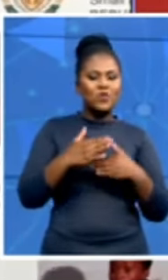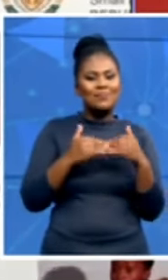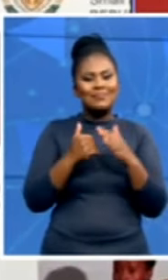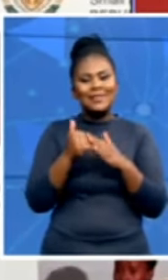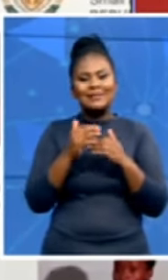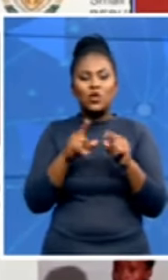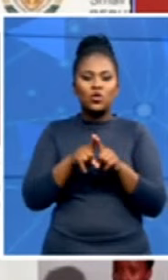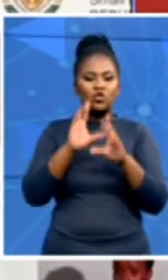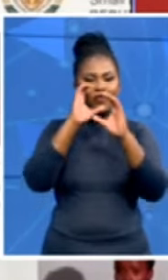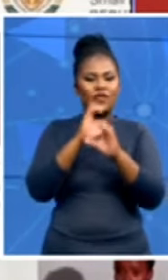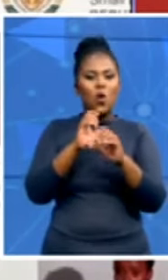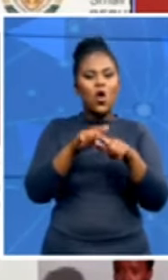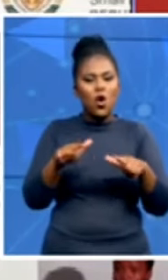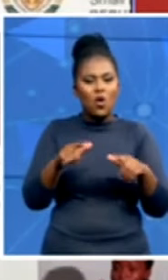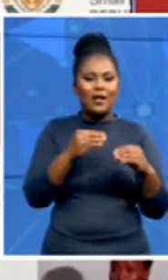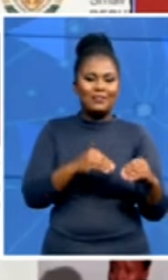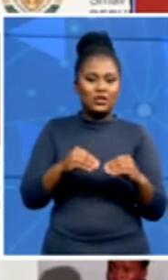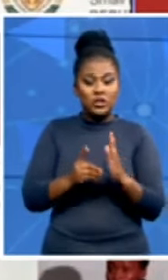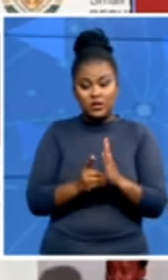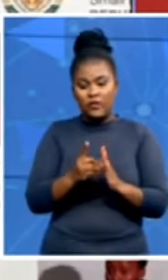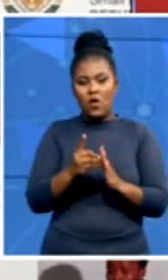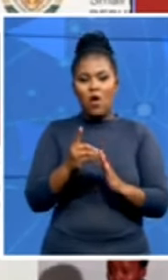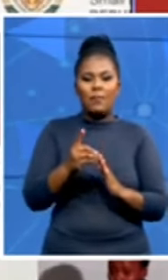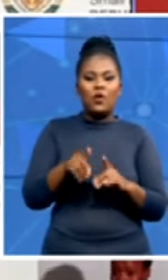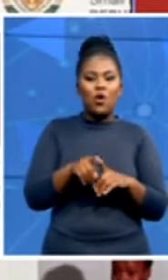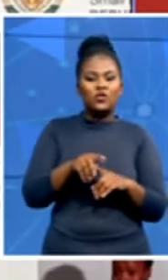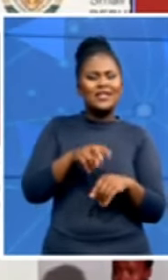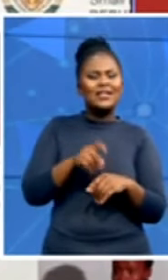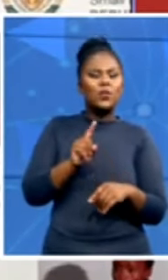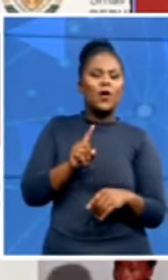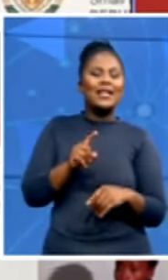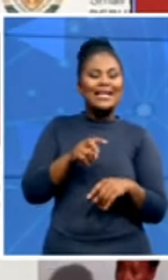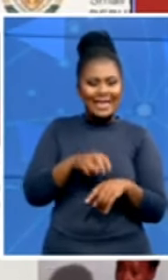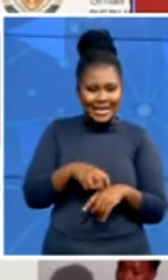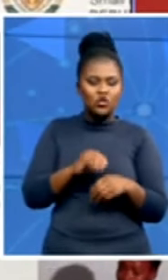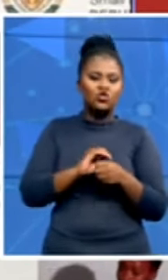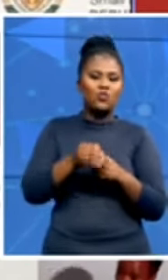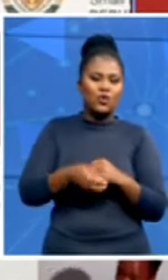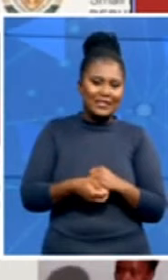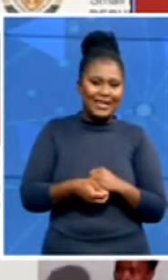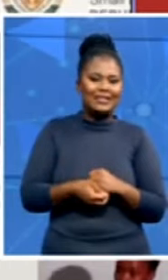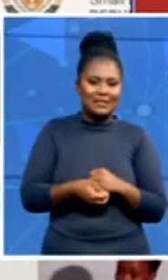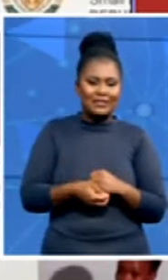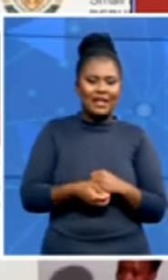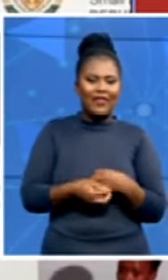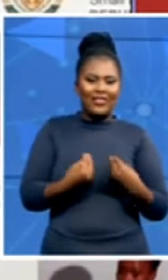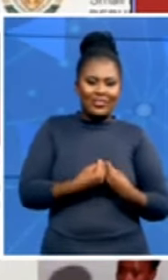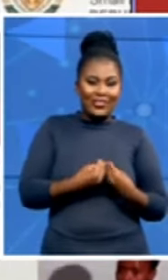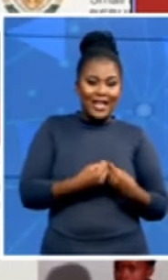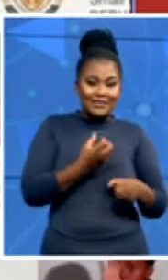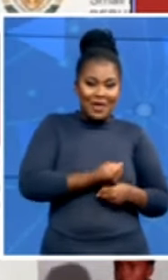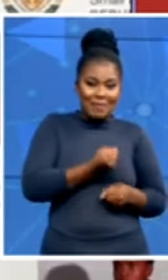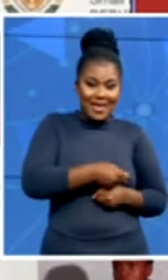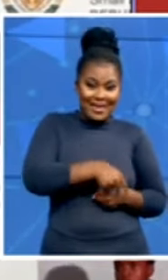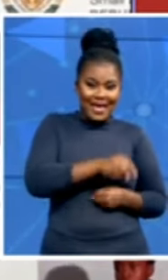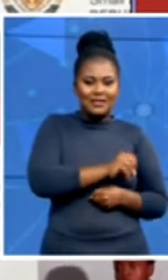development, and that requires us protecting the products that are produced in South Africa while doing appreciation of